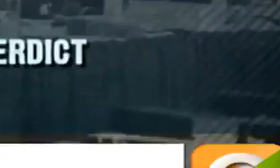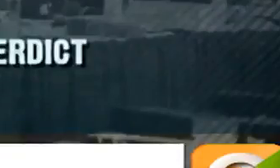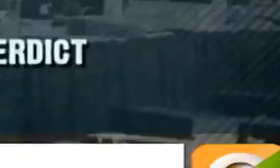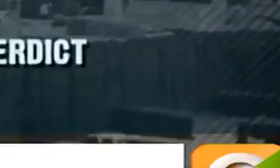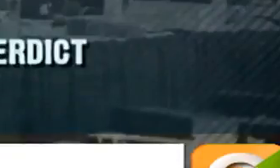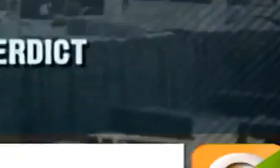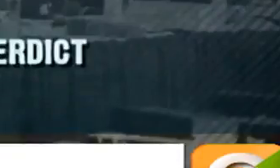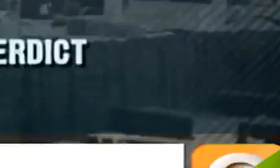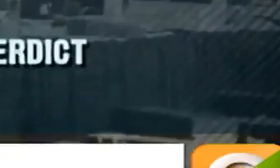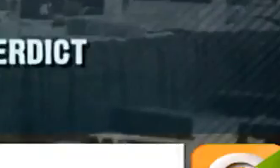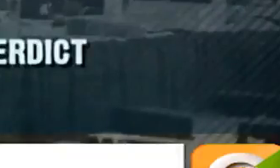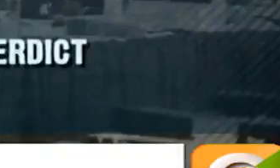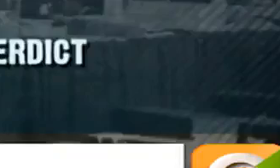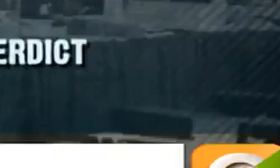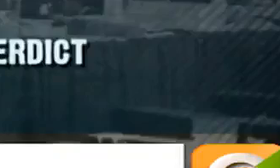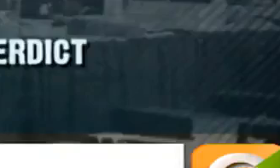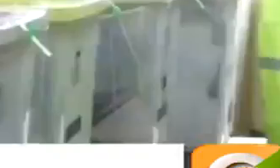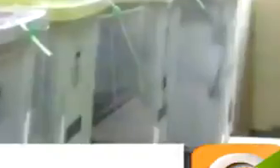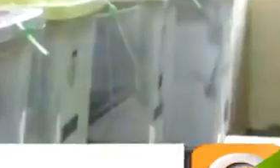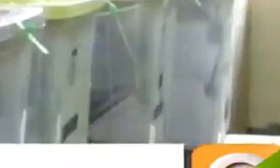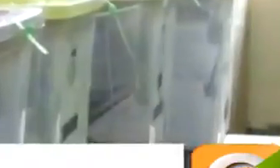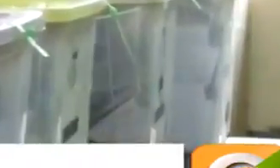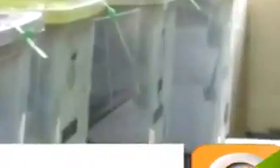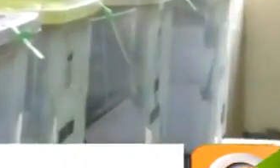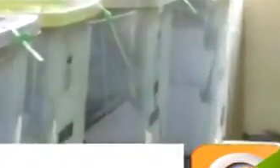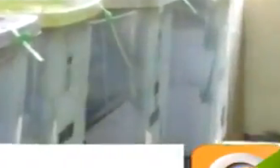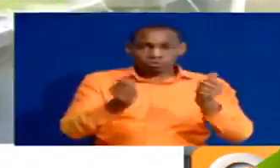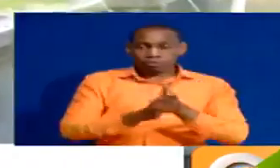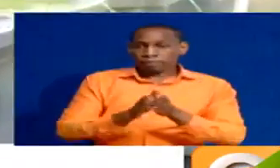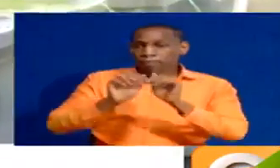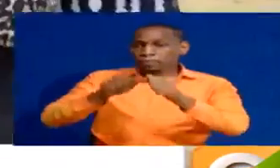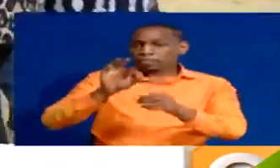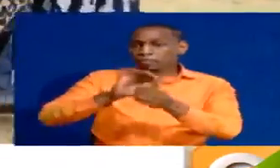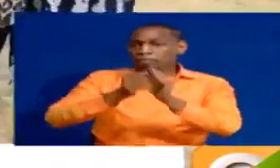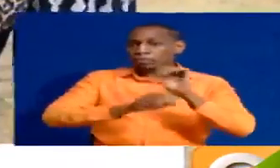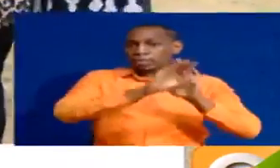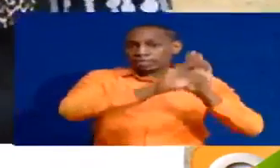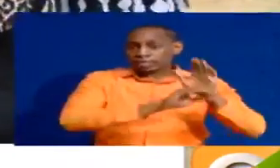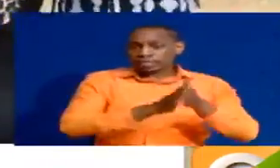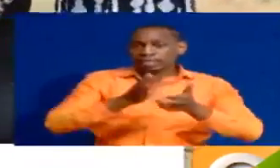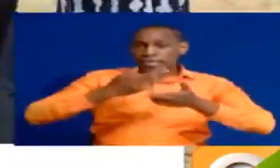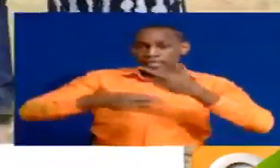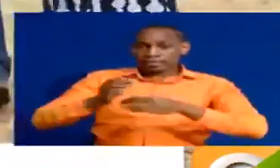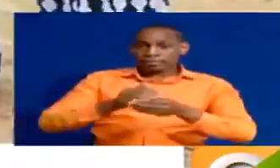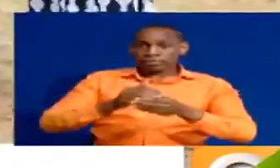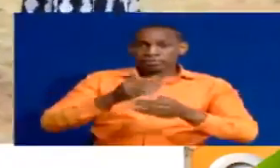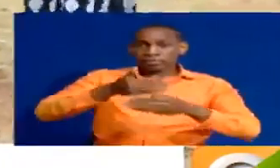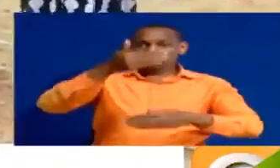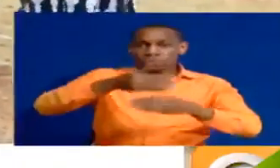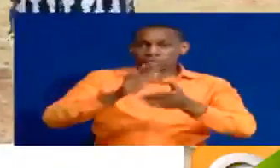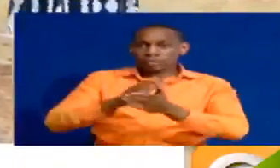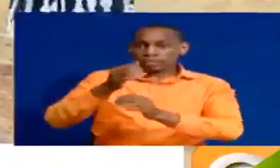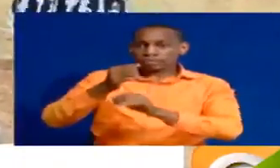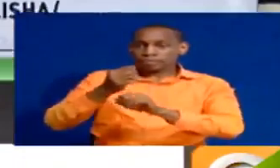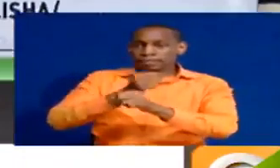pundits project an October or November conclusion of the matter. Whether it would be possible to conduct a referendum, review electoral boundaries and